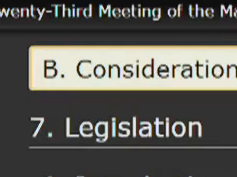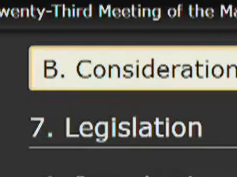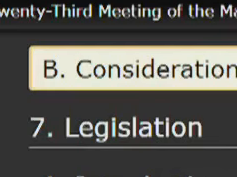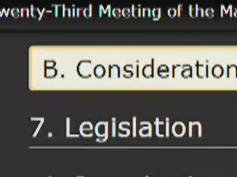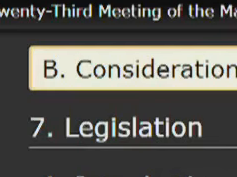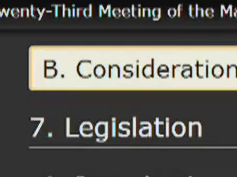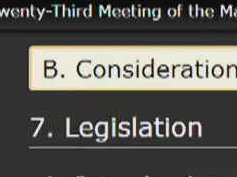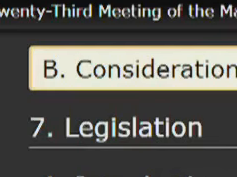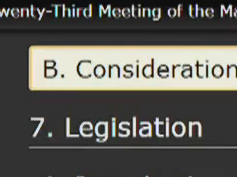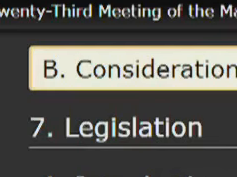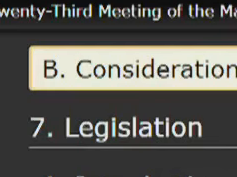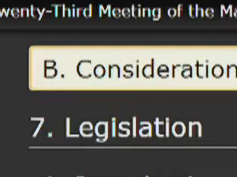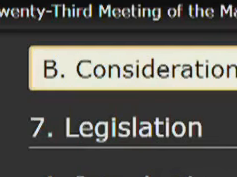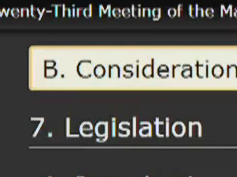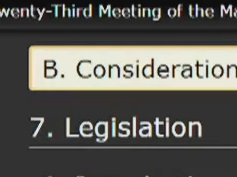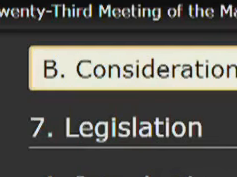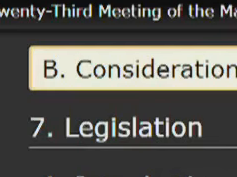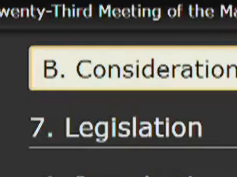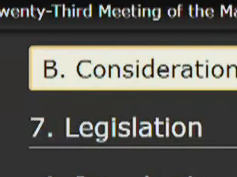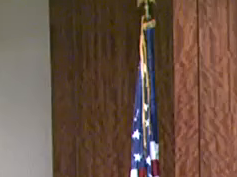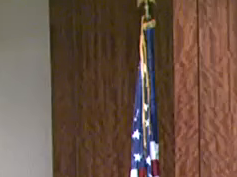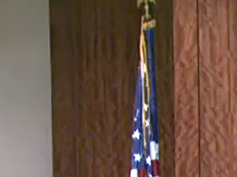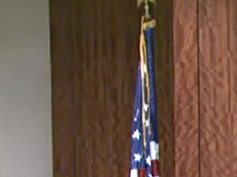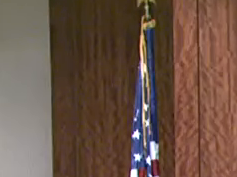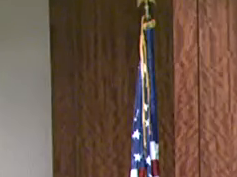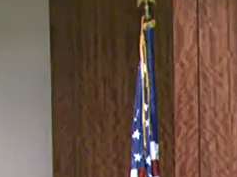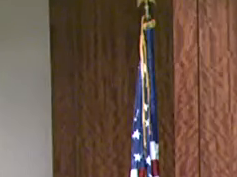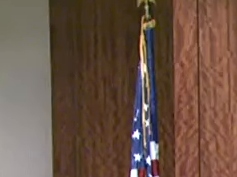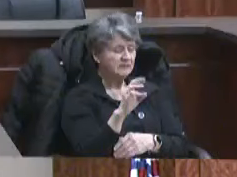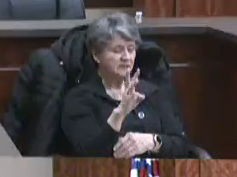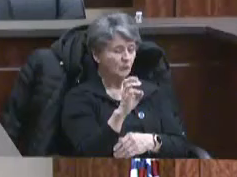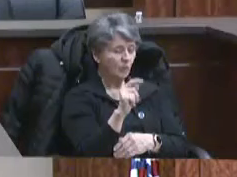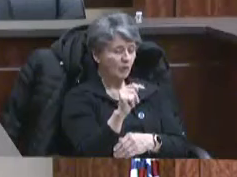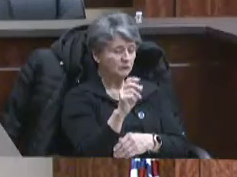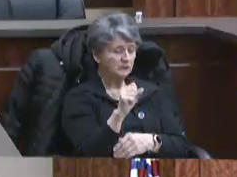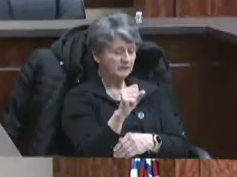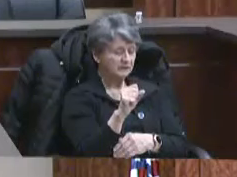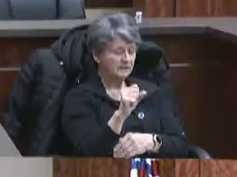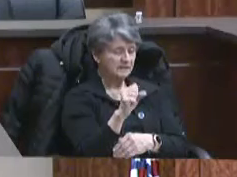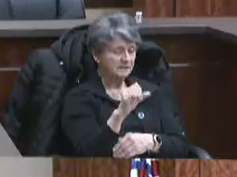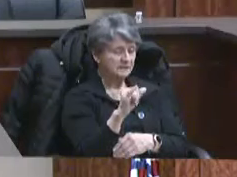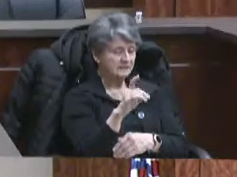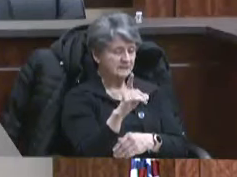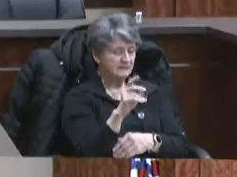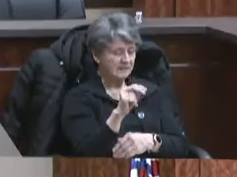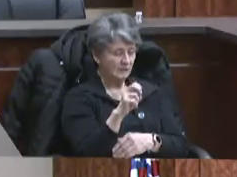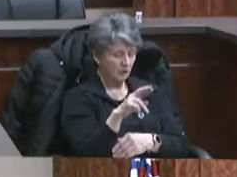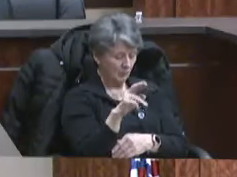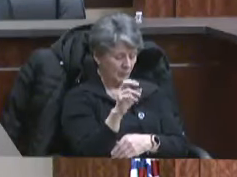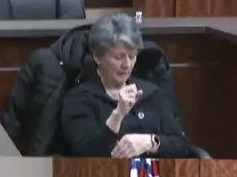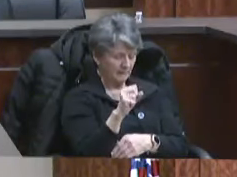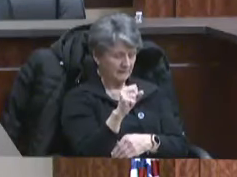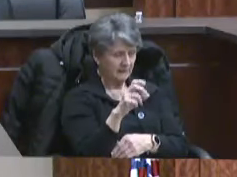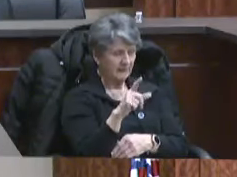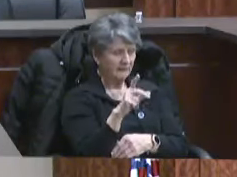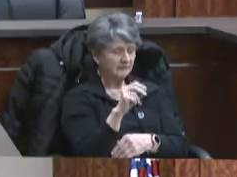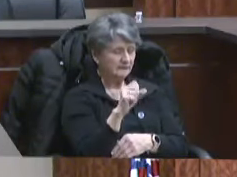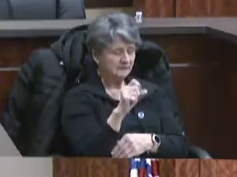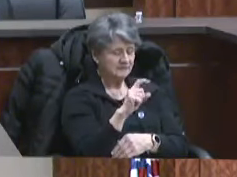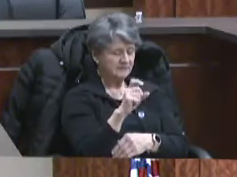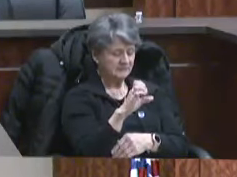roll. Ms. Nicholas? Yes. Mr. DeWalt? Yes. Mr. Sydnor? Yes. Mr. Leszcz?